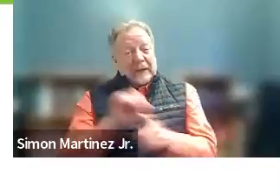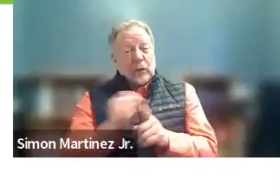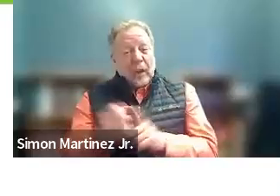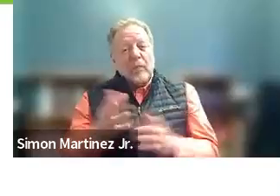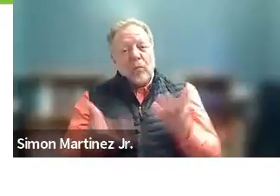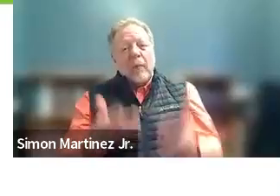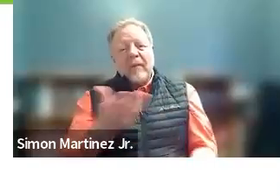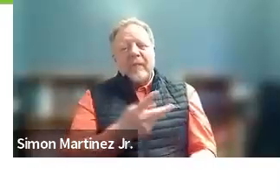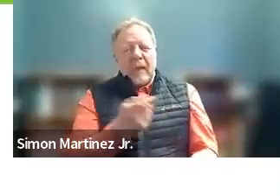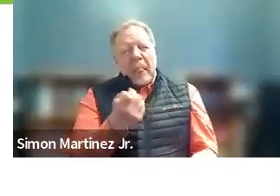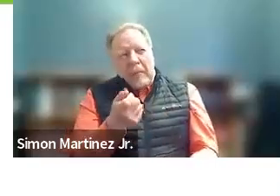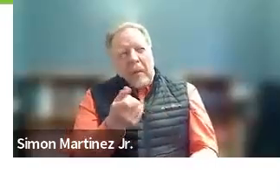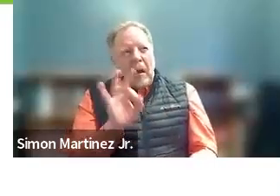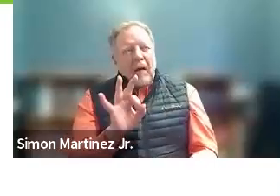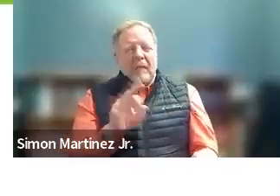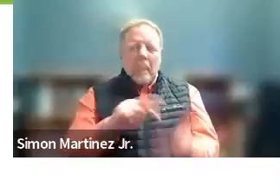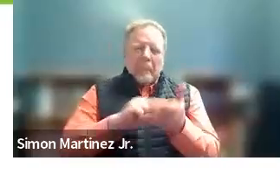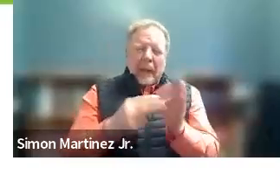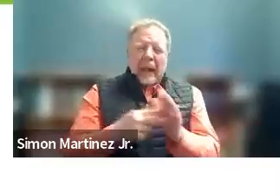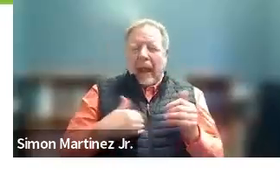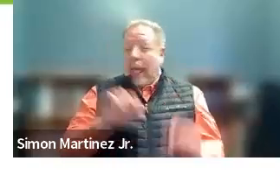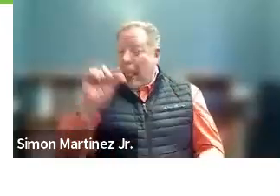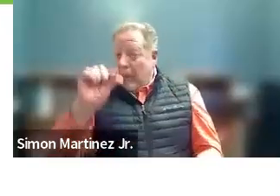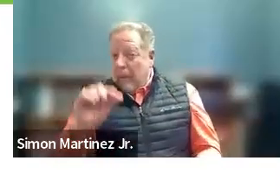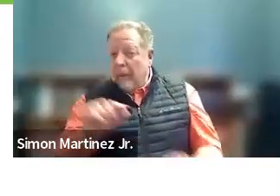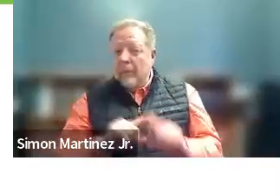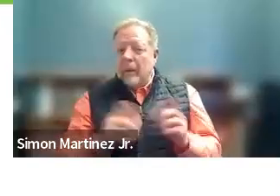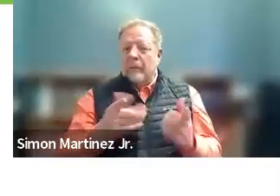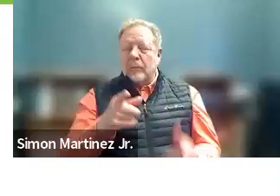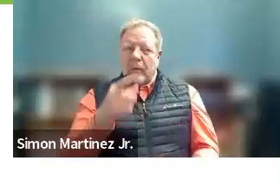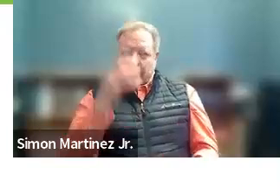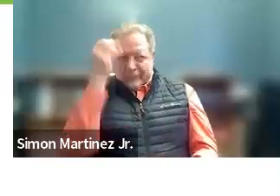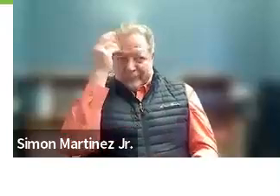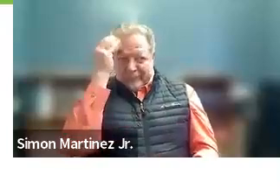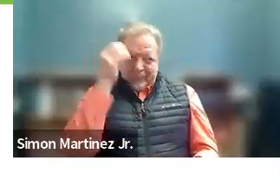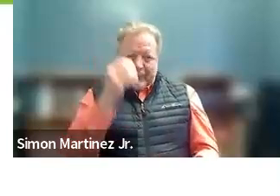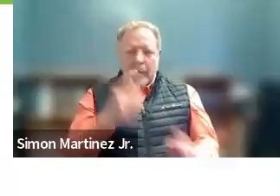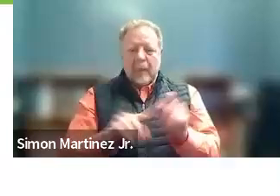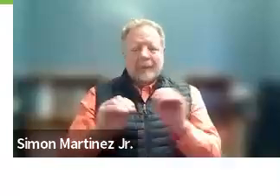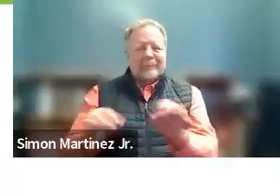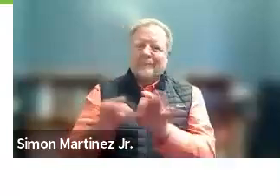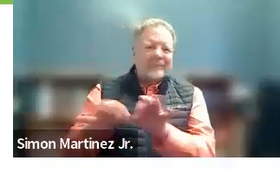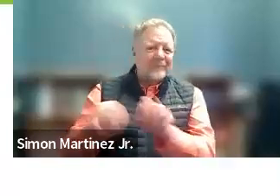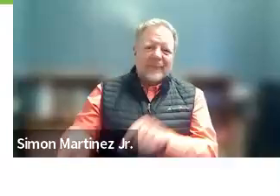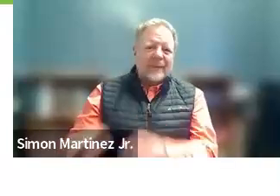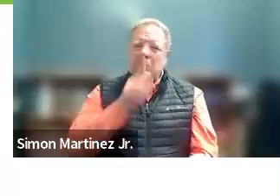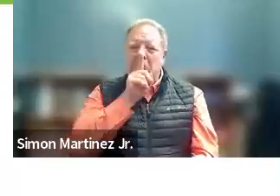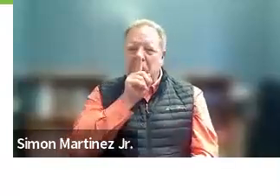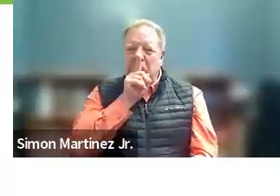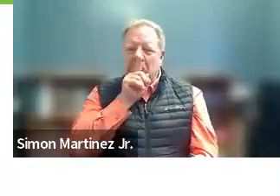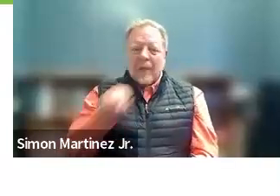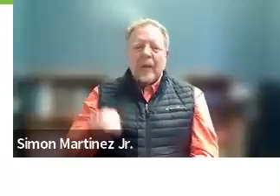at least probably a little bit of meaning, so it's probably good to have something. And what because